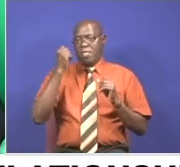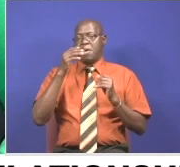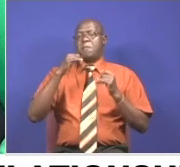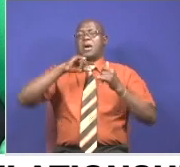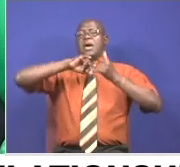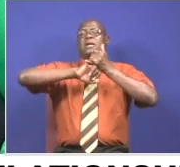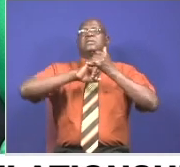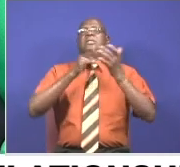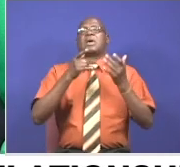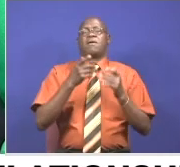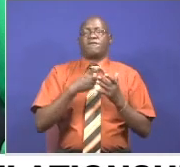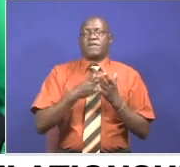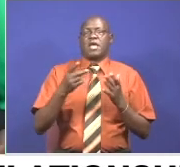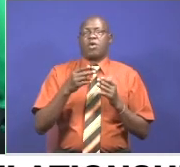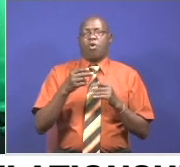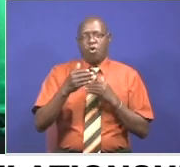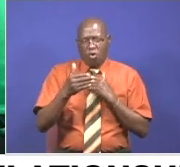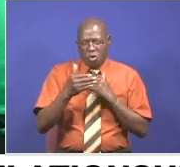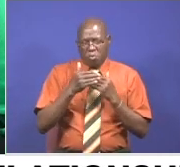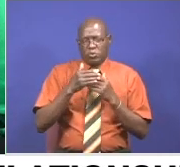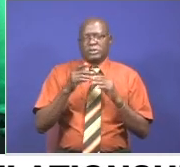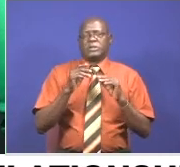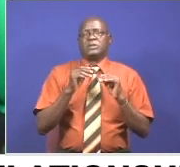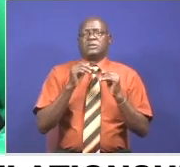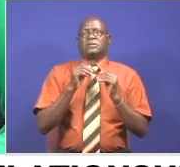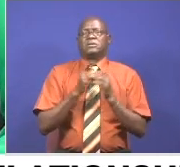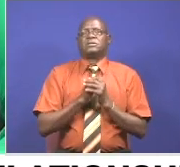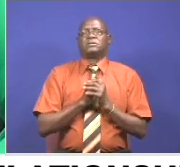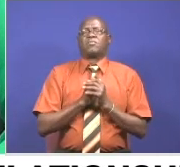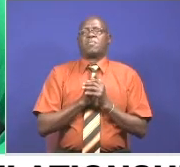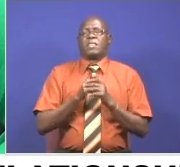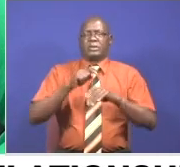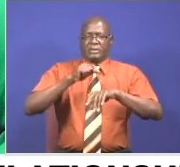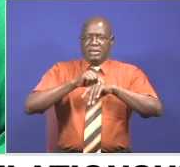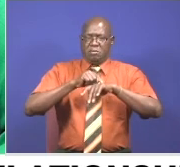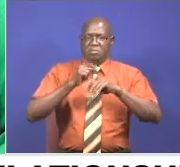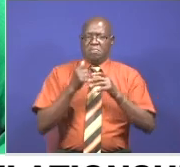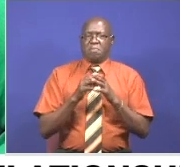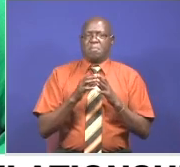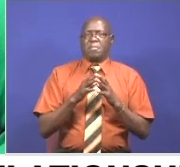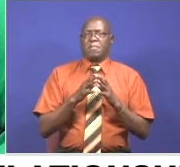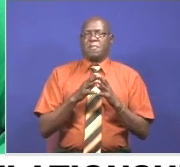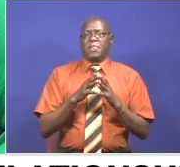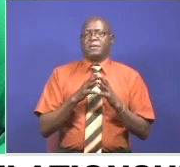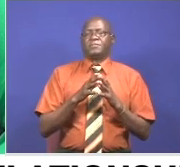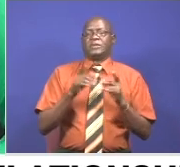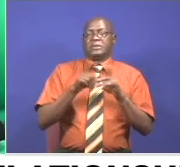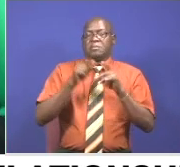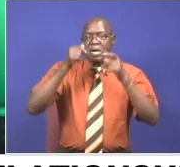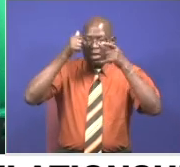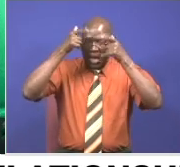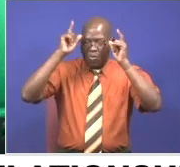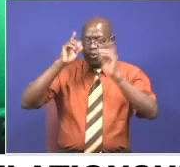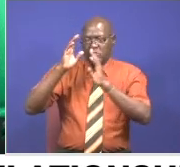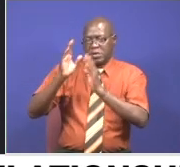almost immediately because of such. You did this wedding, the dowry you even went to pay was even, you know. Actually, I wanted